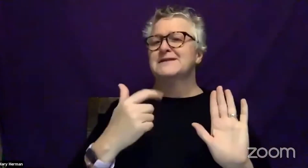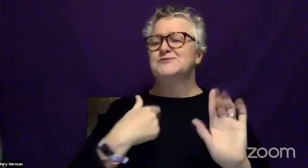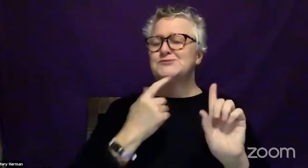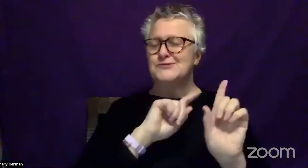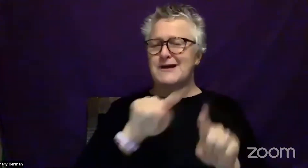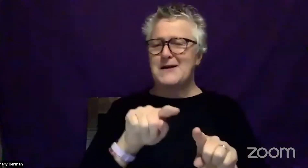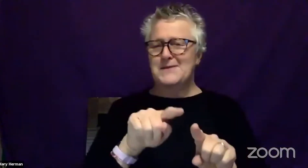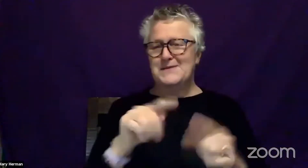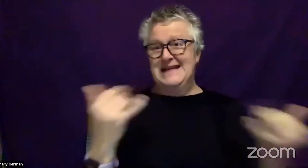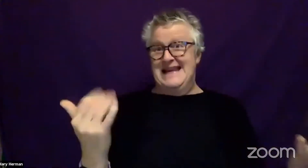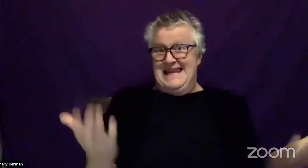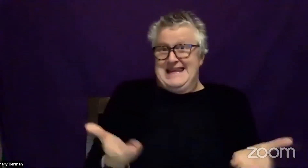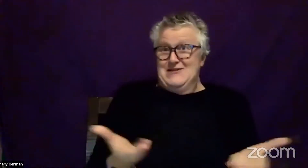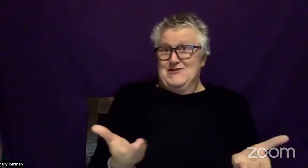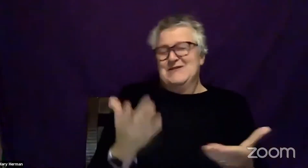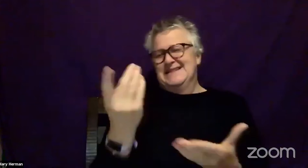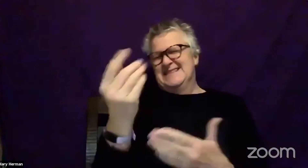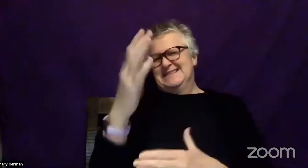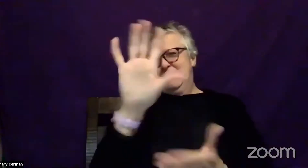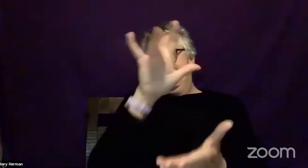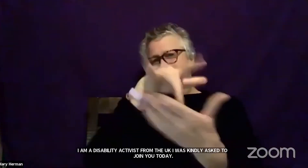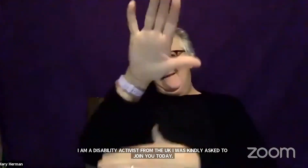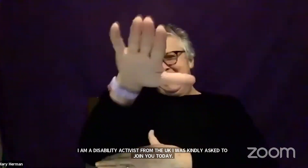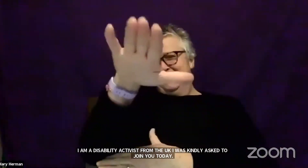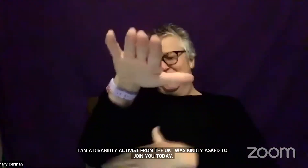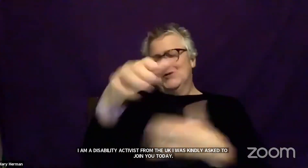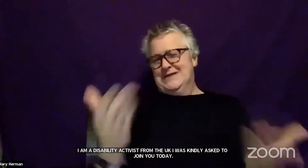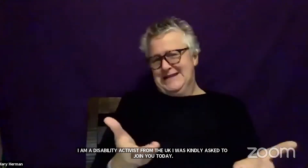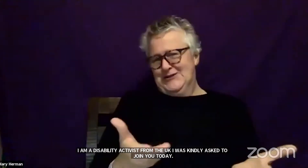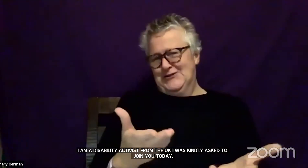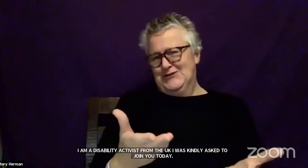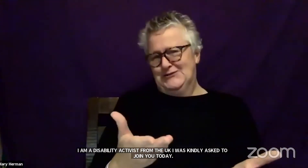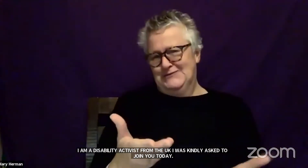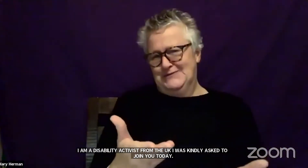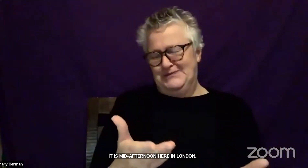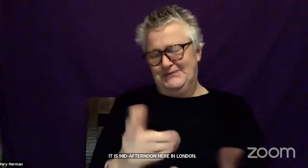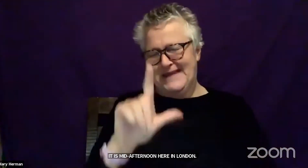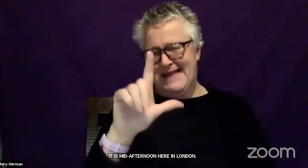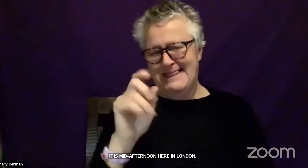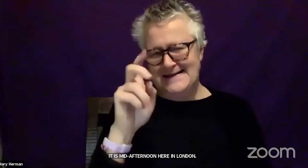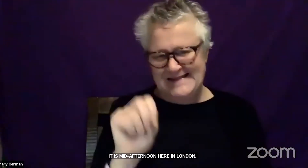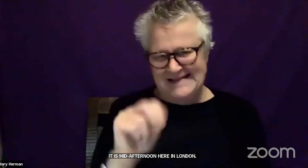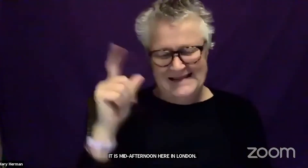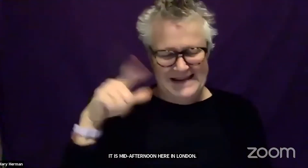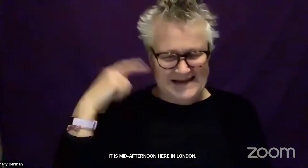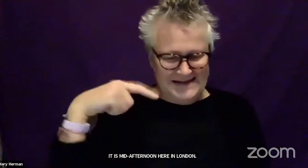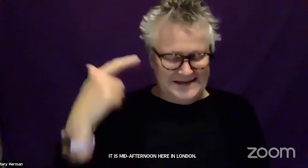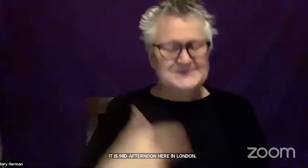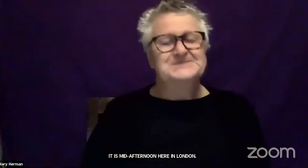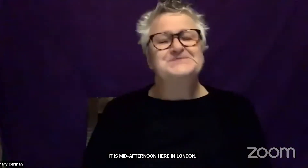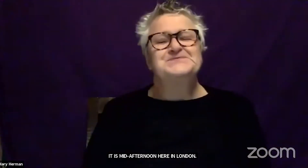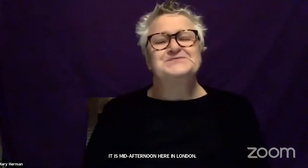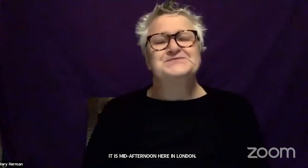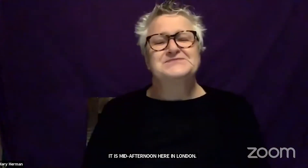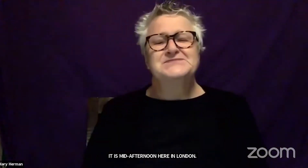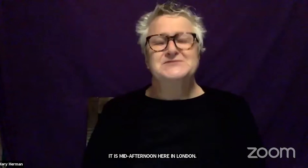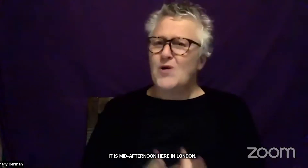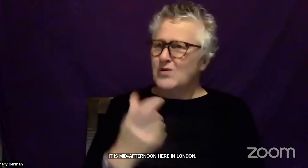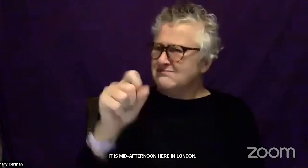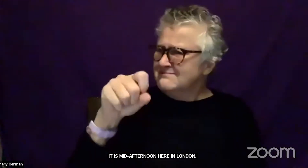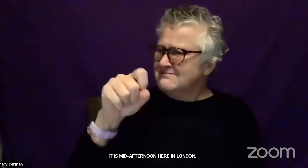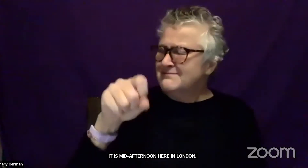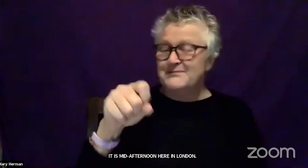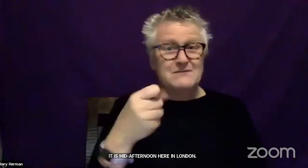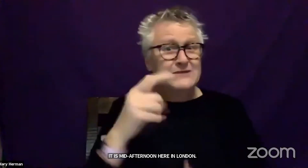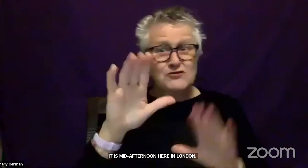mid-afternoon here in London. And yeah, so it would be great to understand what you'd like me to talk